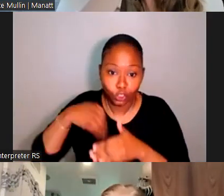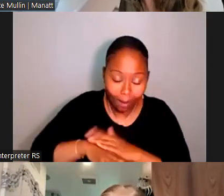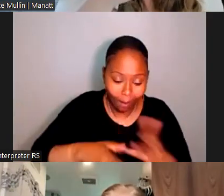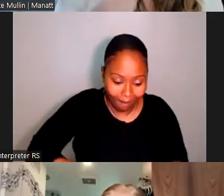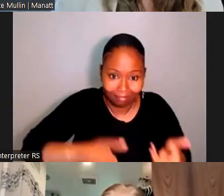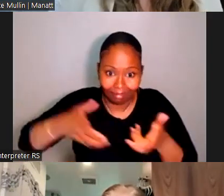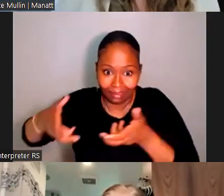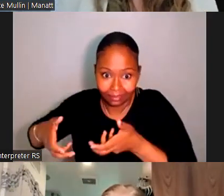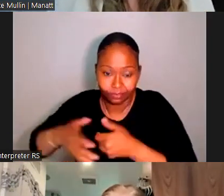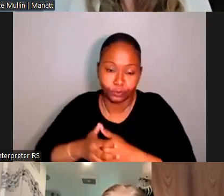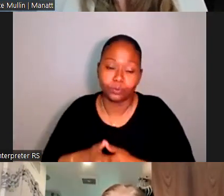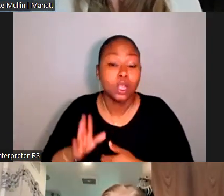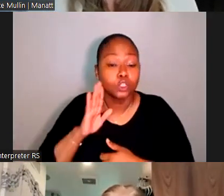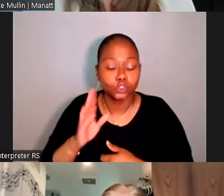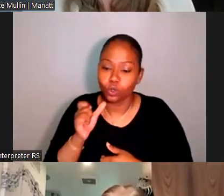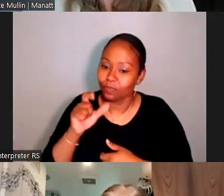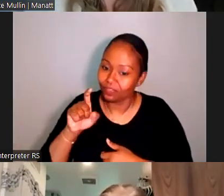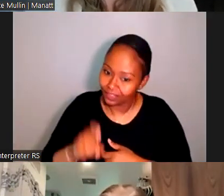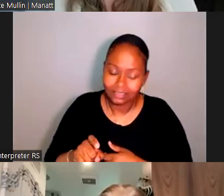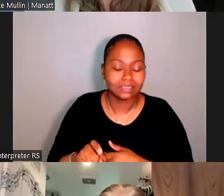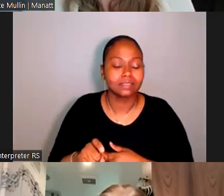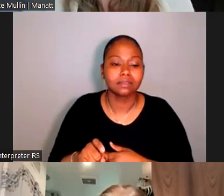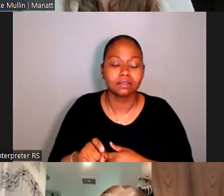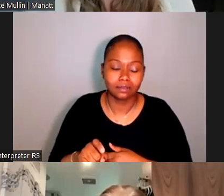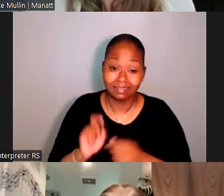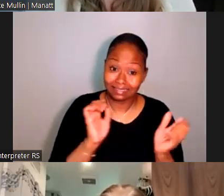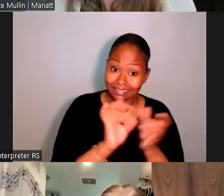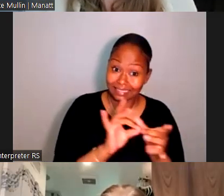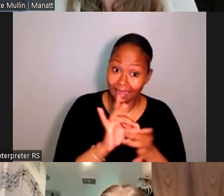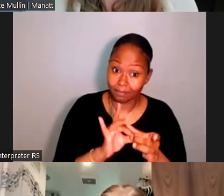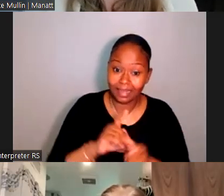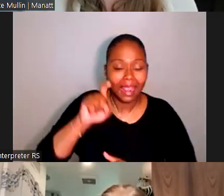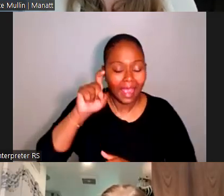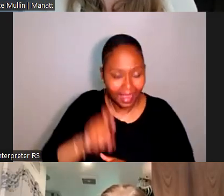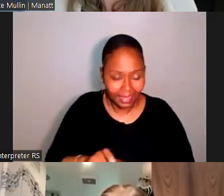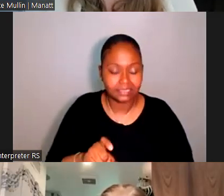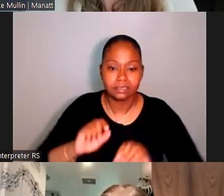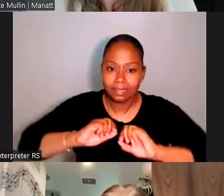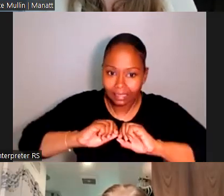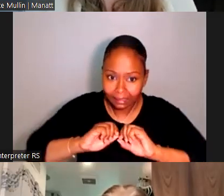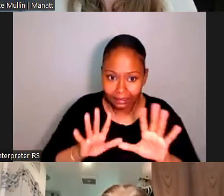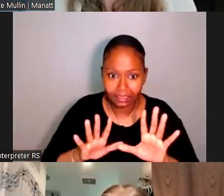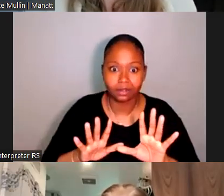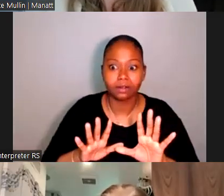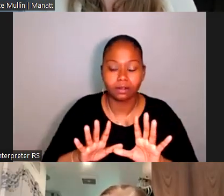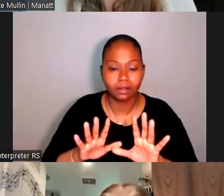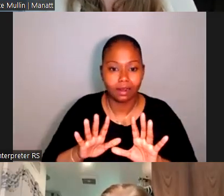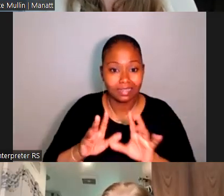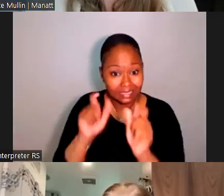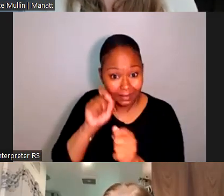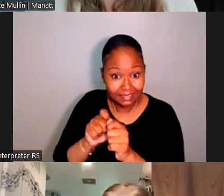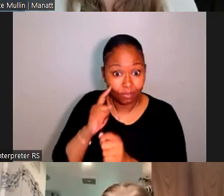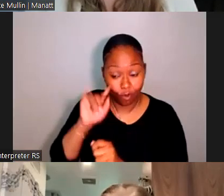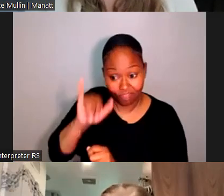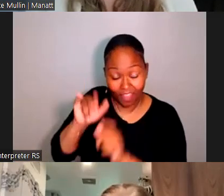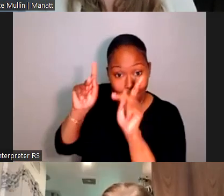be highly person-centered. And also these sorts of resources should be used